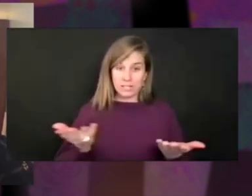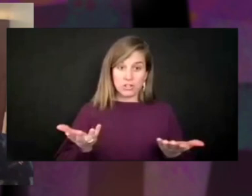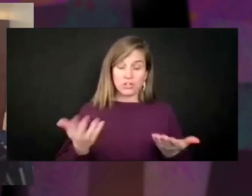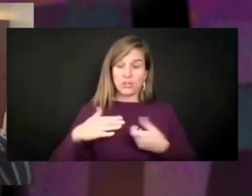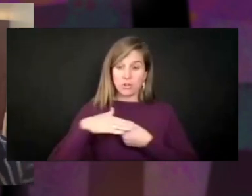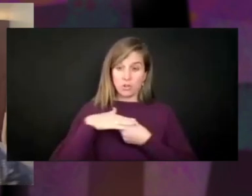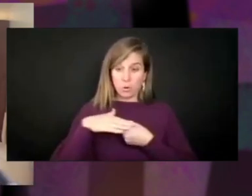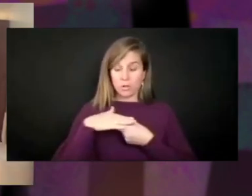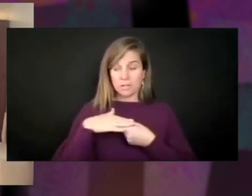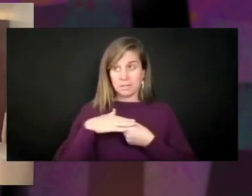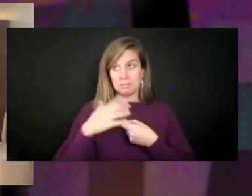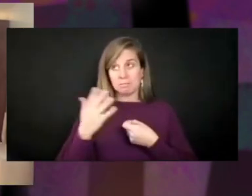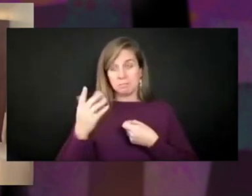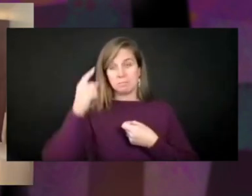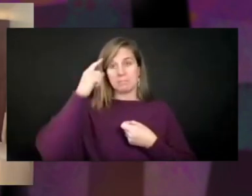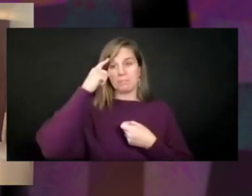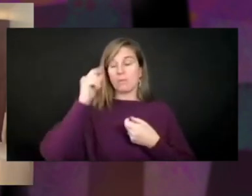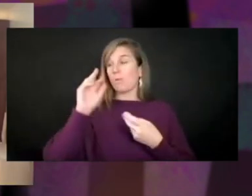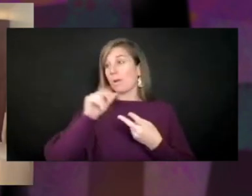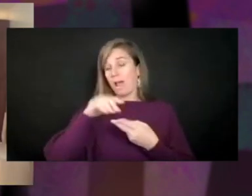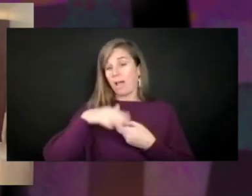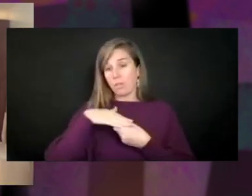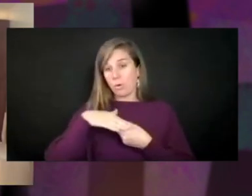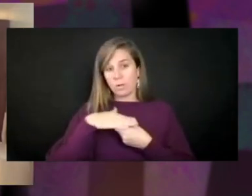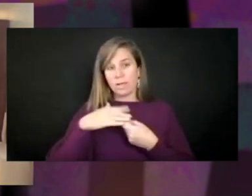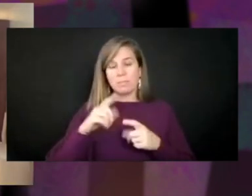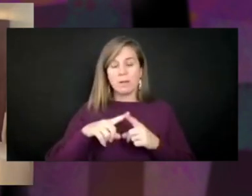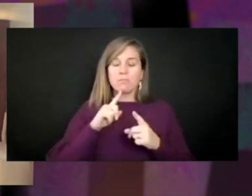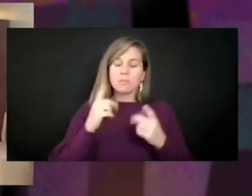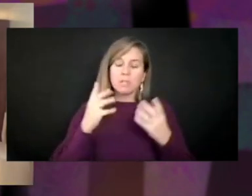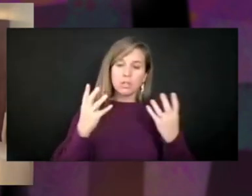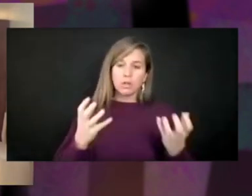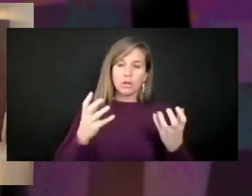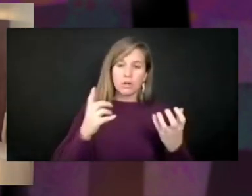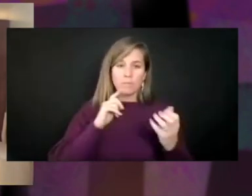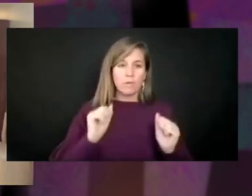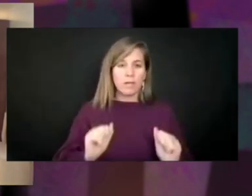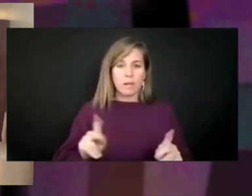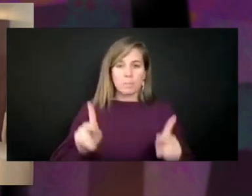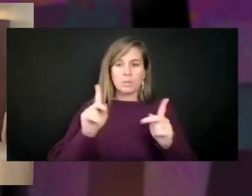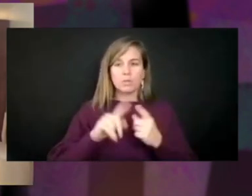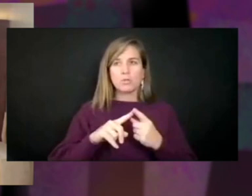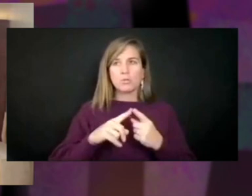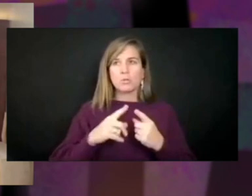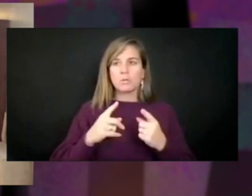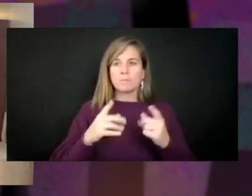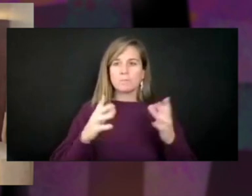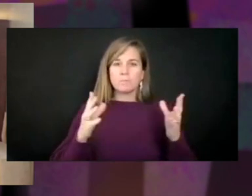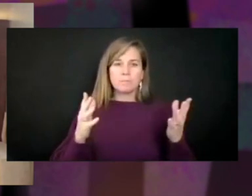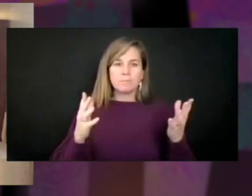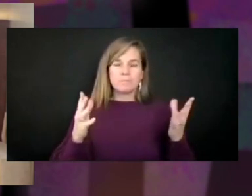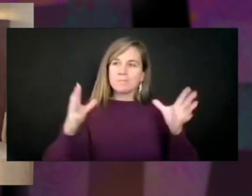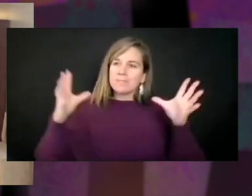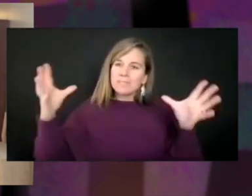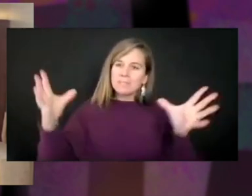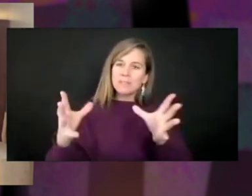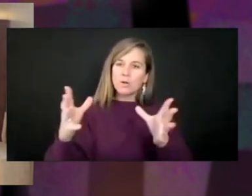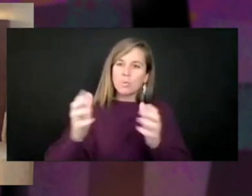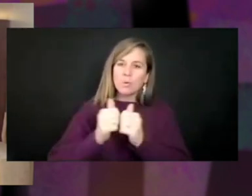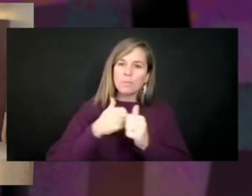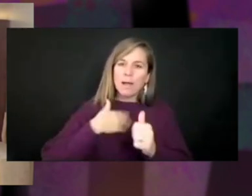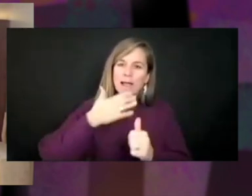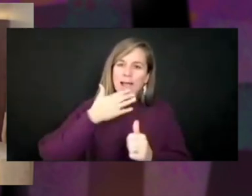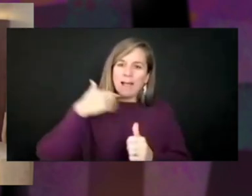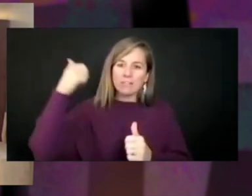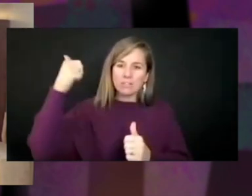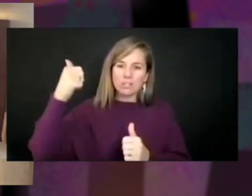not locally in our tribal homeland, I really yearn for the opportunity to spend time with my elders and not in